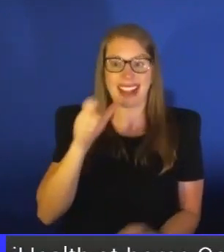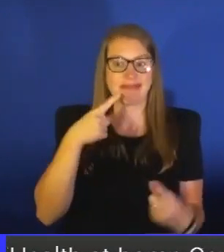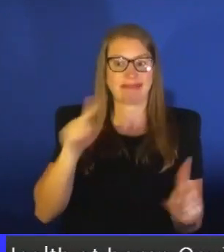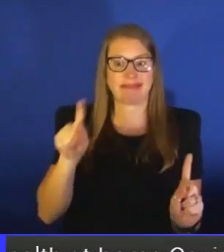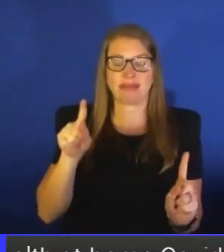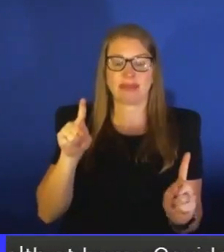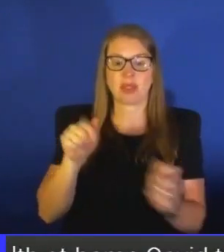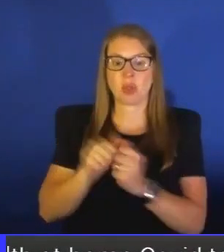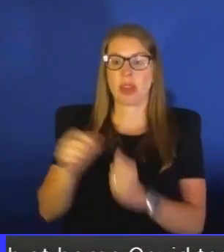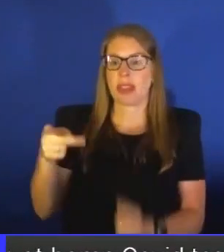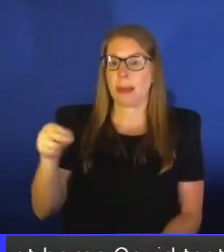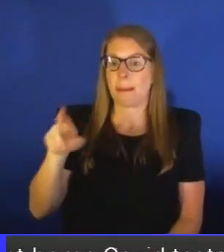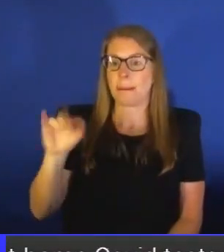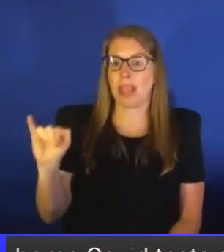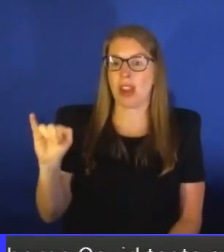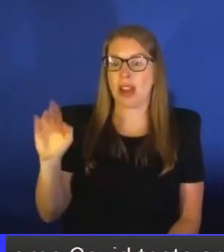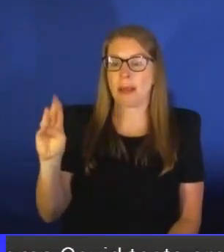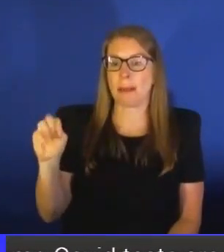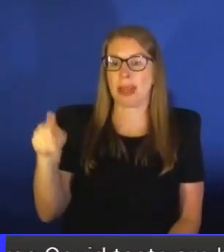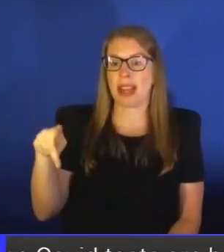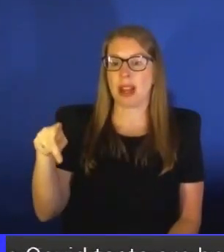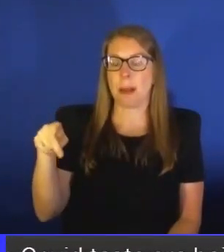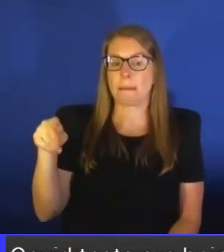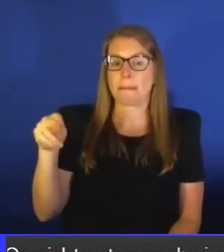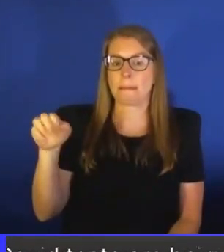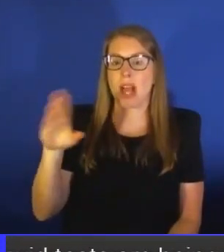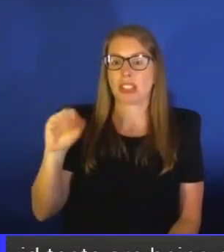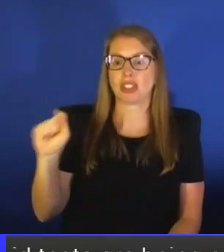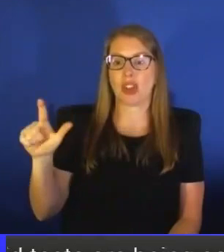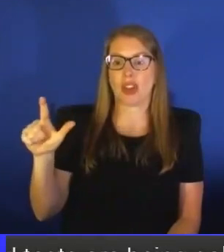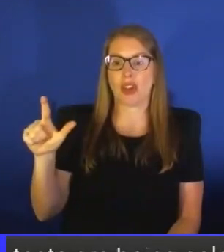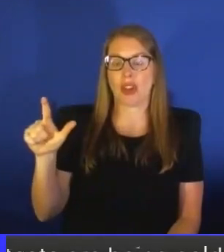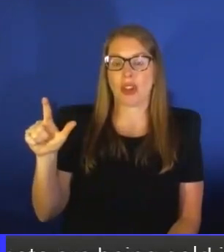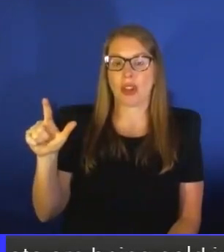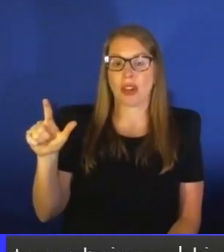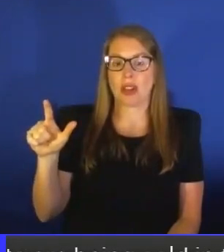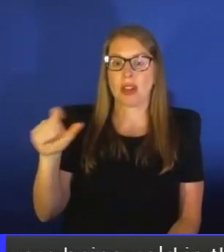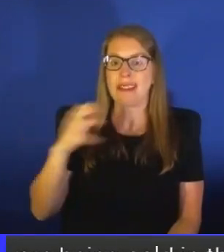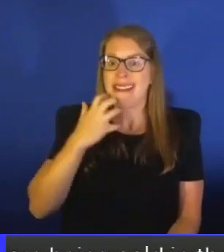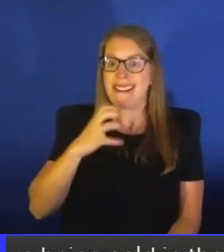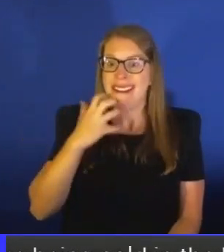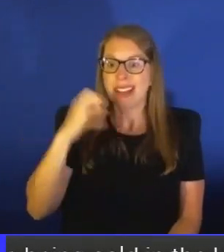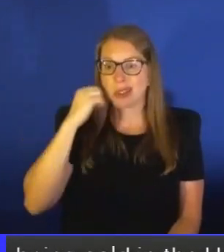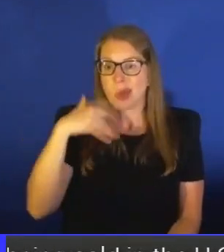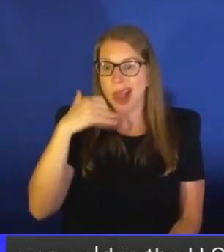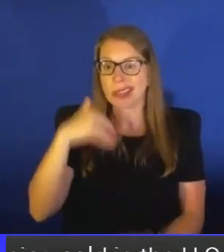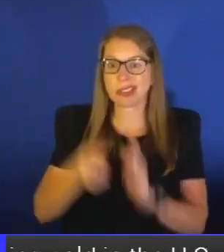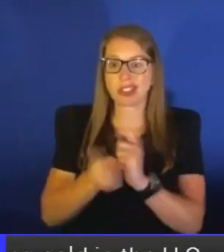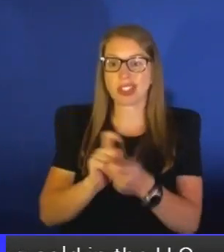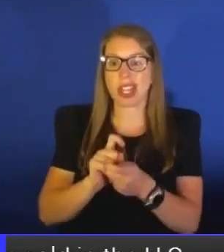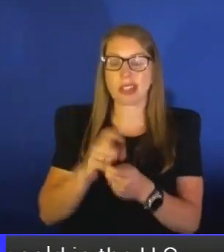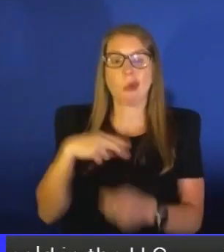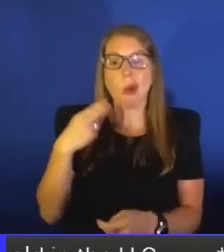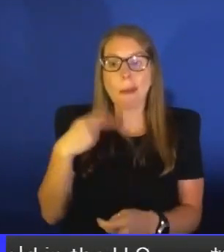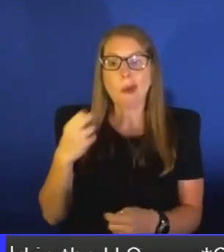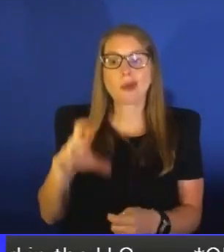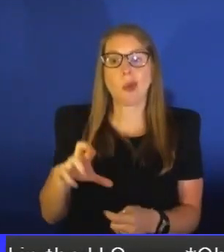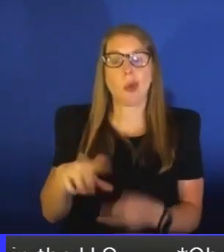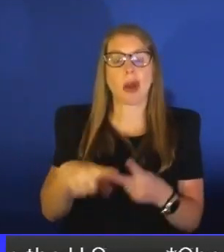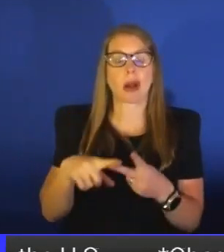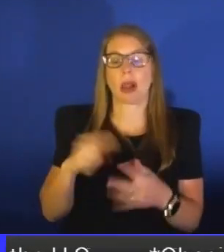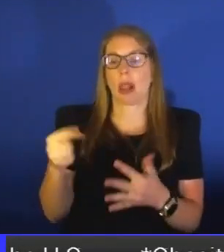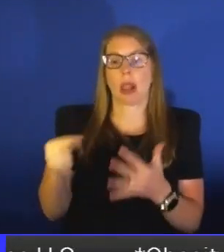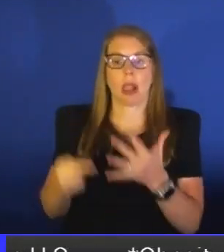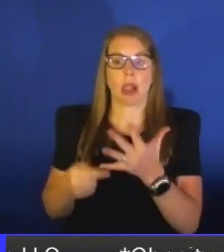perimenopausal associated insomnia, and I have some that just do that. Is it the hot sweats, the change in hormones, or all that